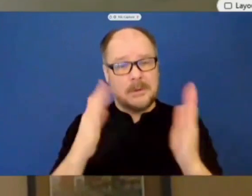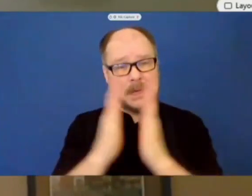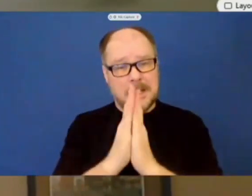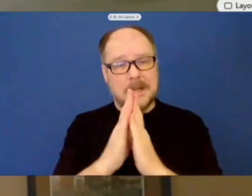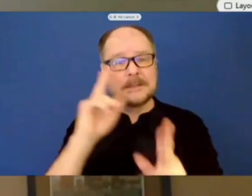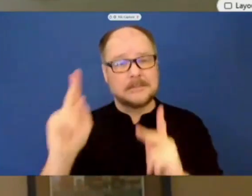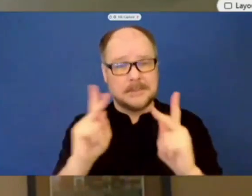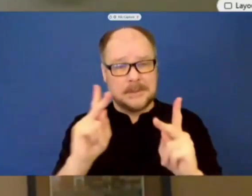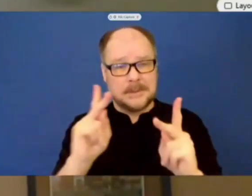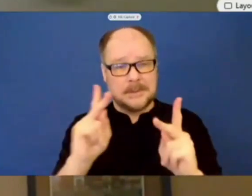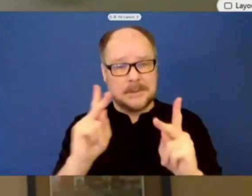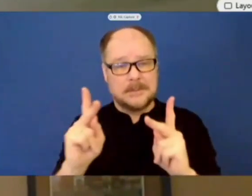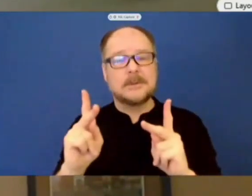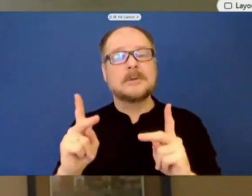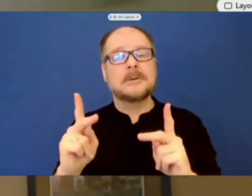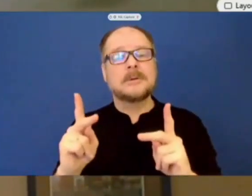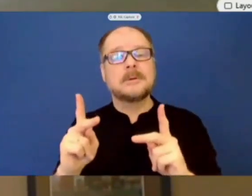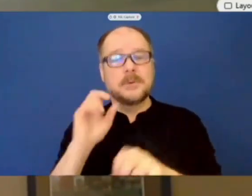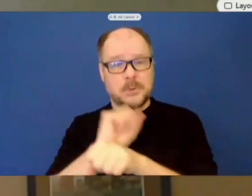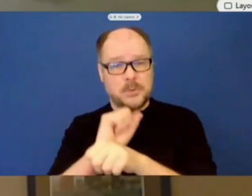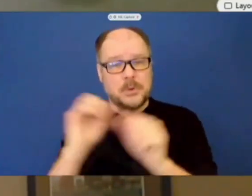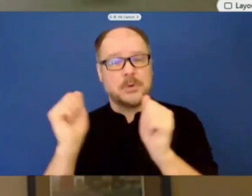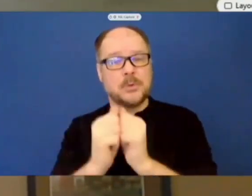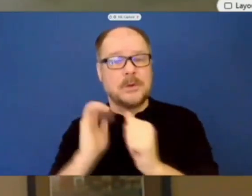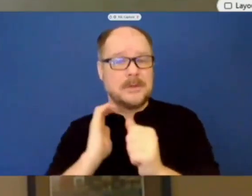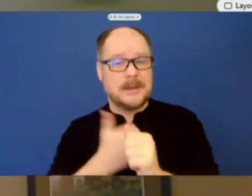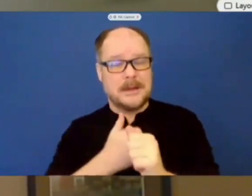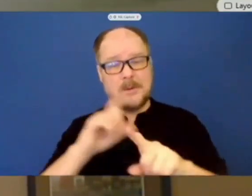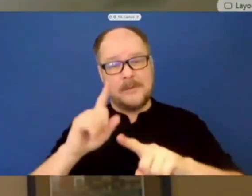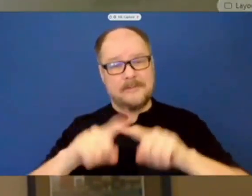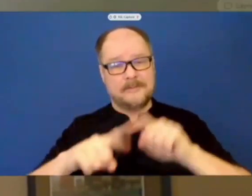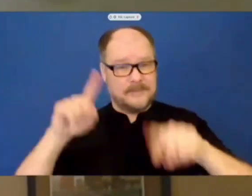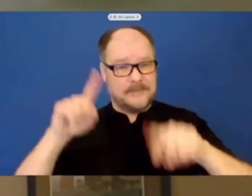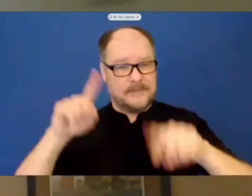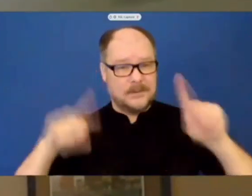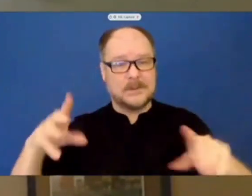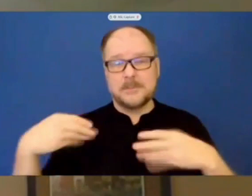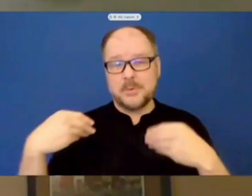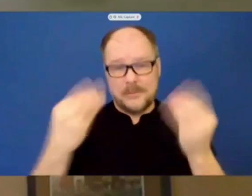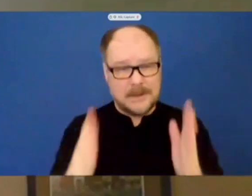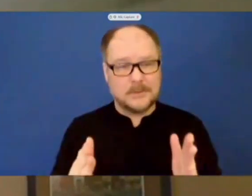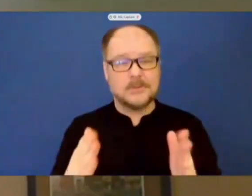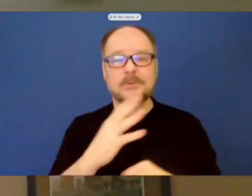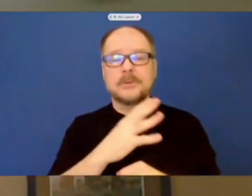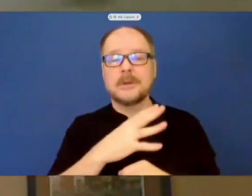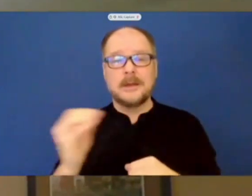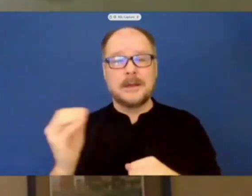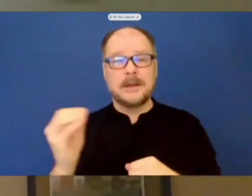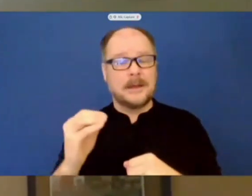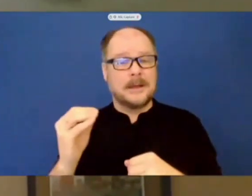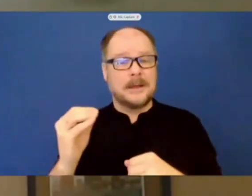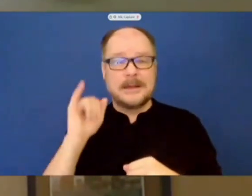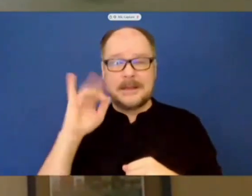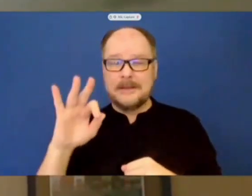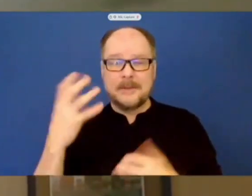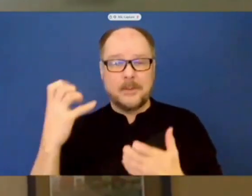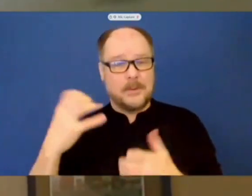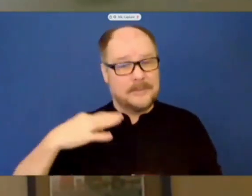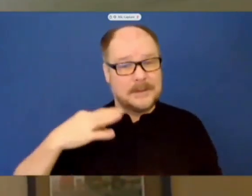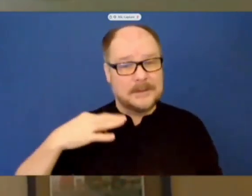work through our various providers, if there's certain things that they want to do to help, if they want to provide financial